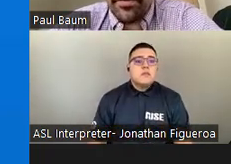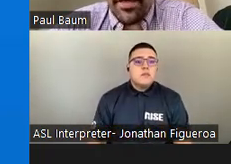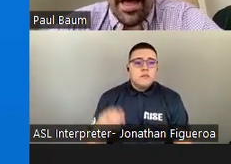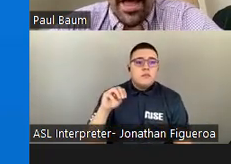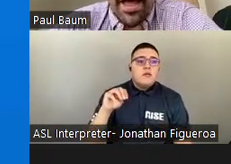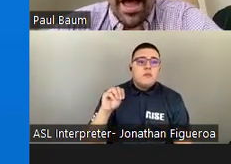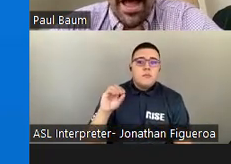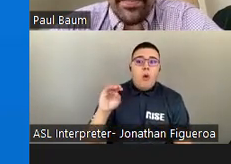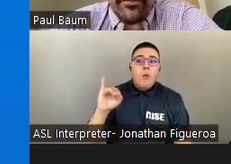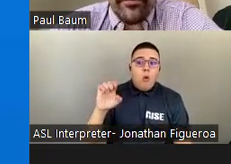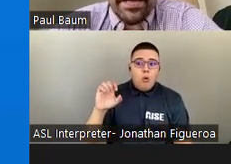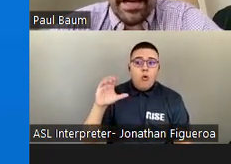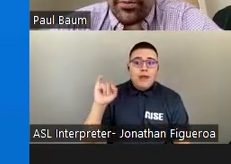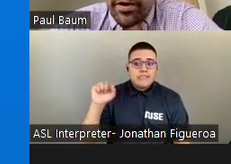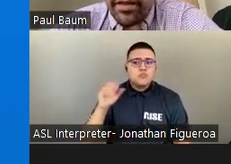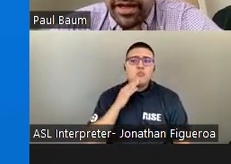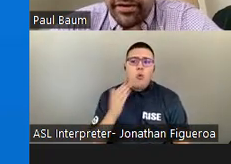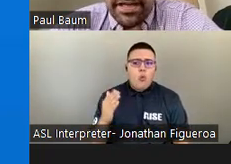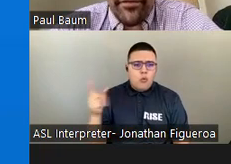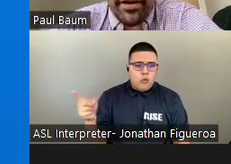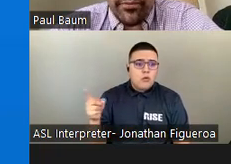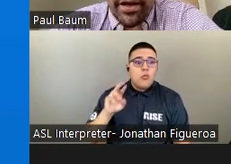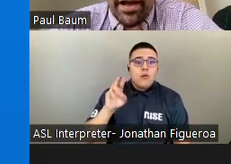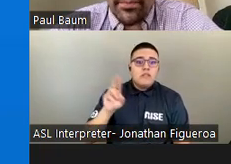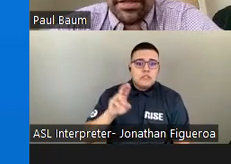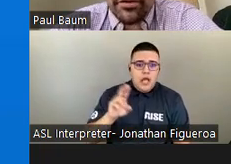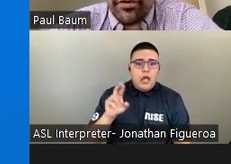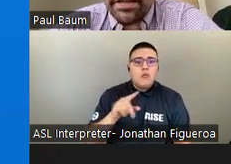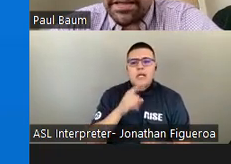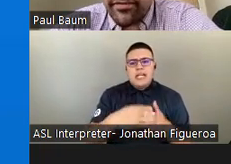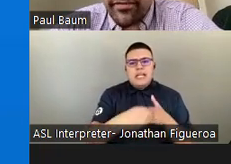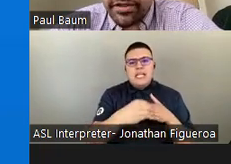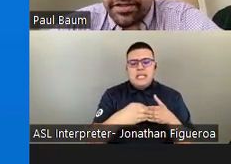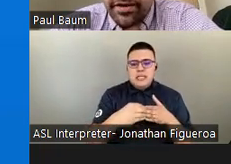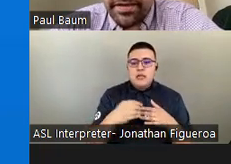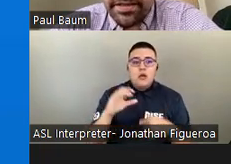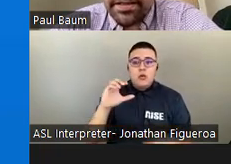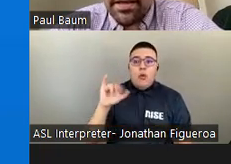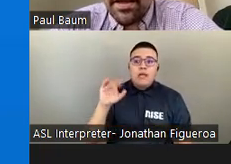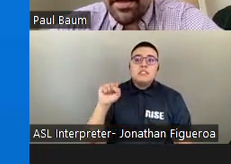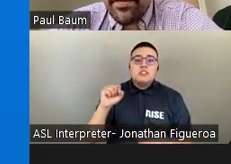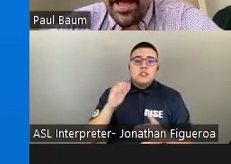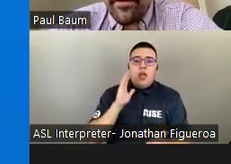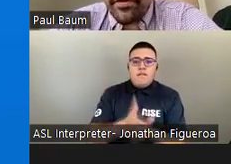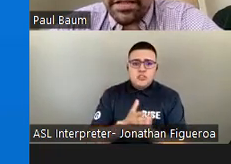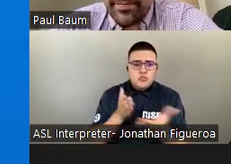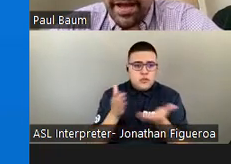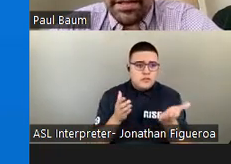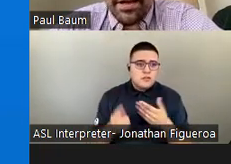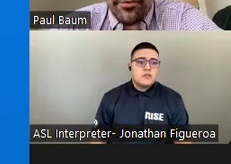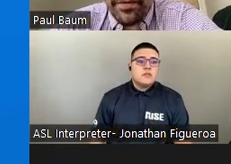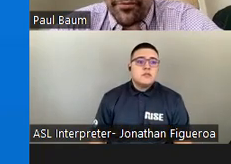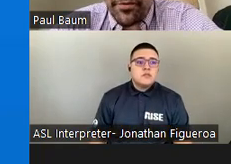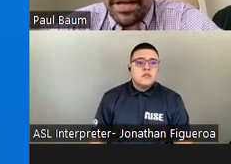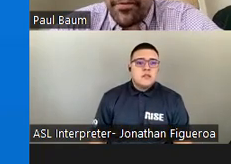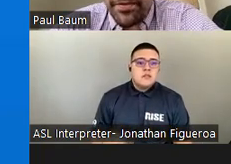So I think Riverside is one of the leaders definitely when it comes to crisis intervention services. They have their CBAT